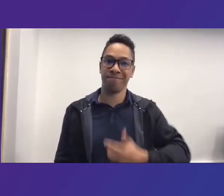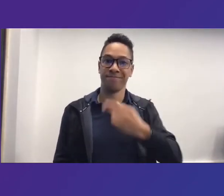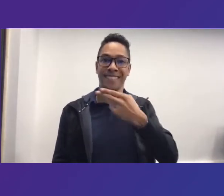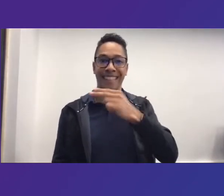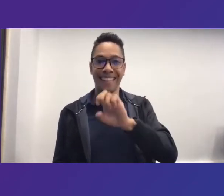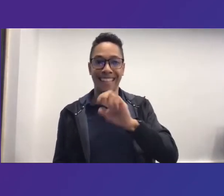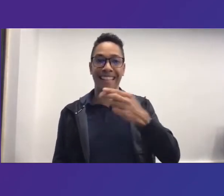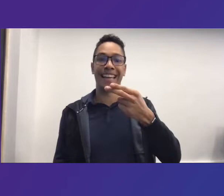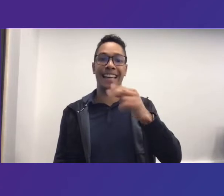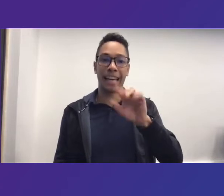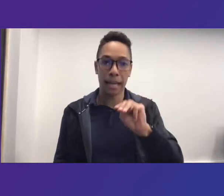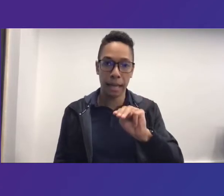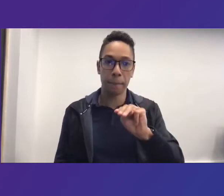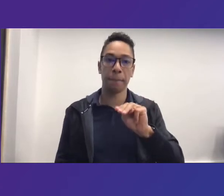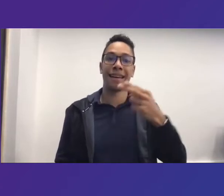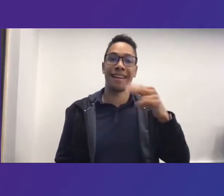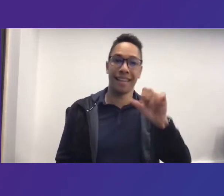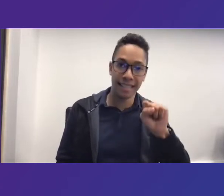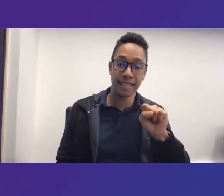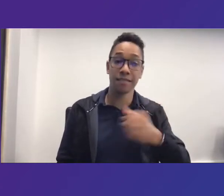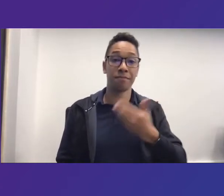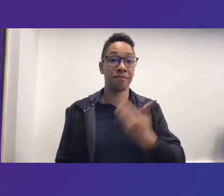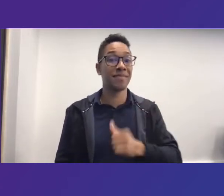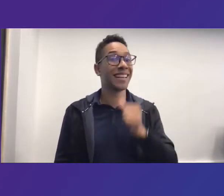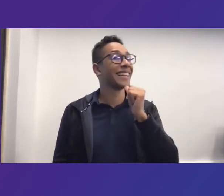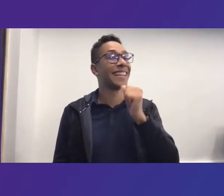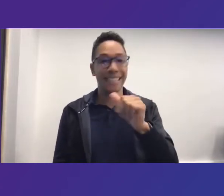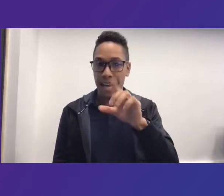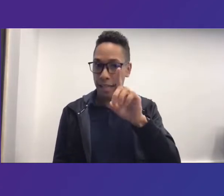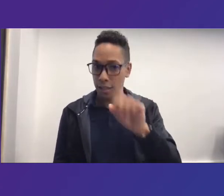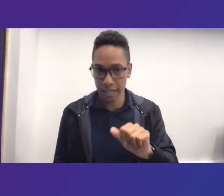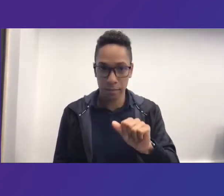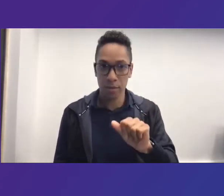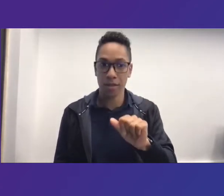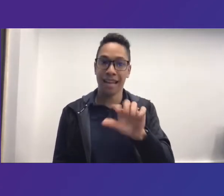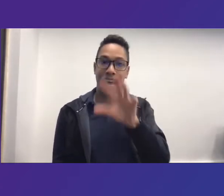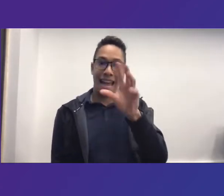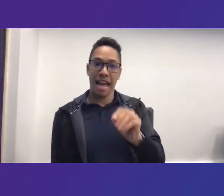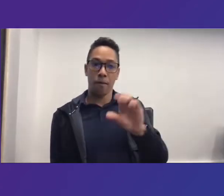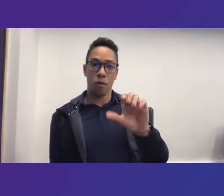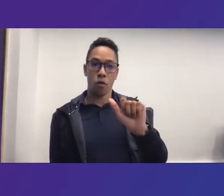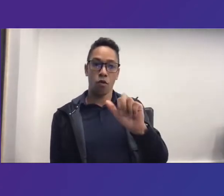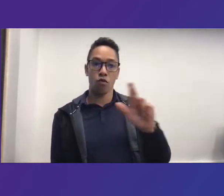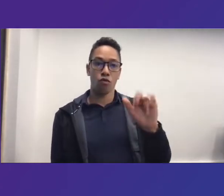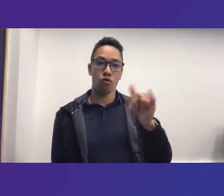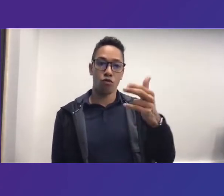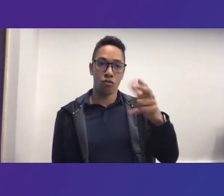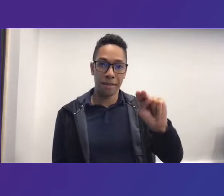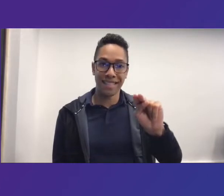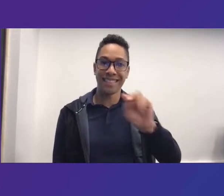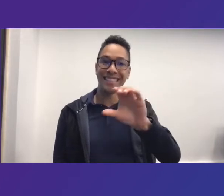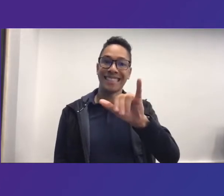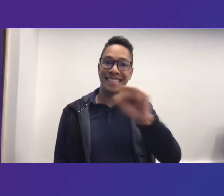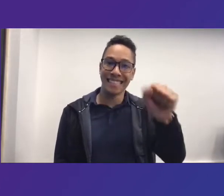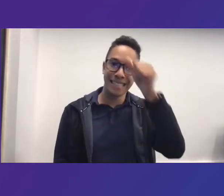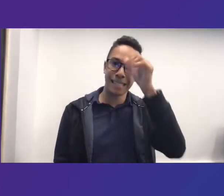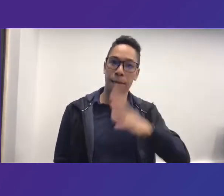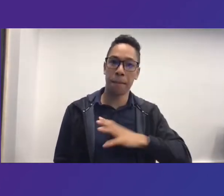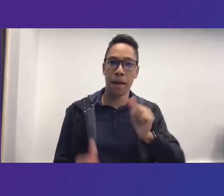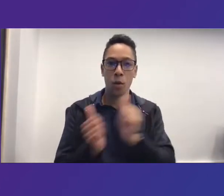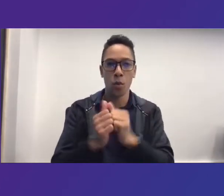I am a non-disabled, brown-skinned, Afro-Caribbean, cis male with